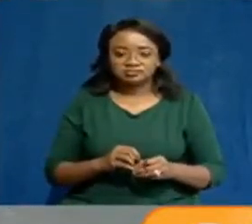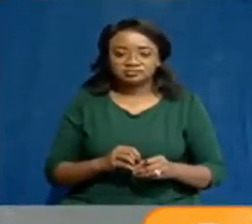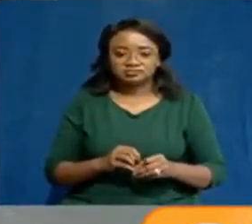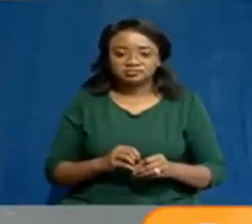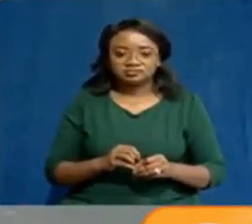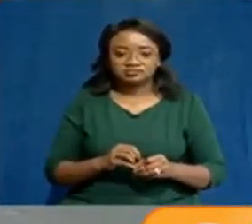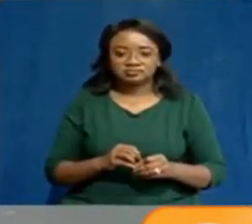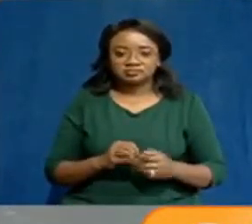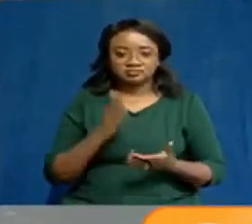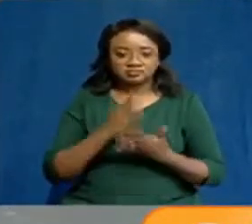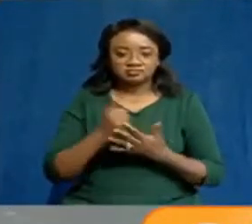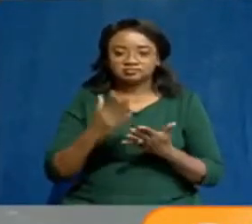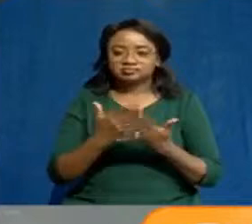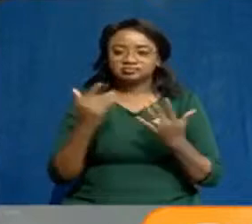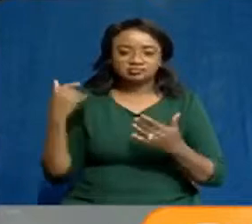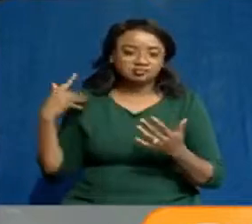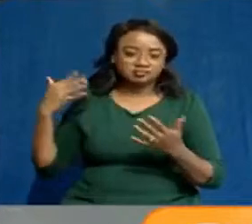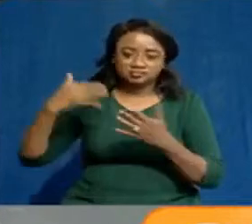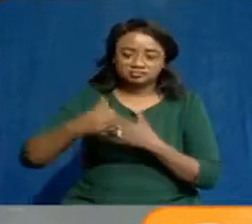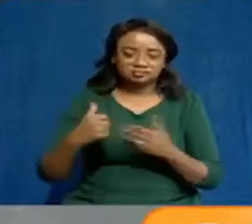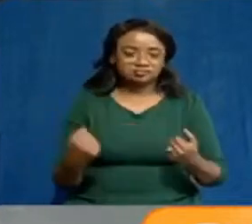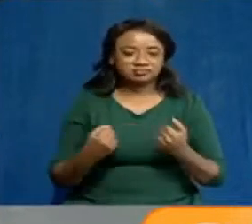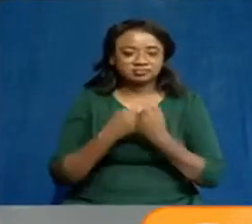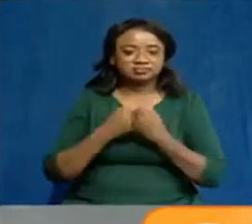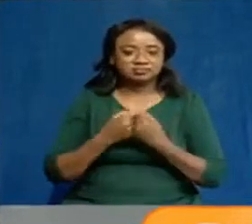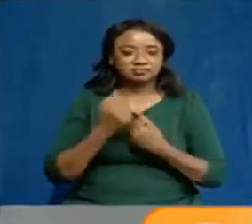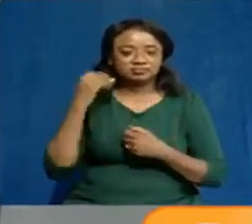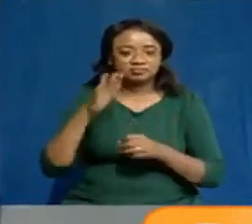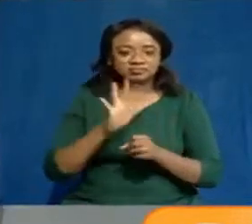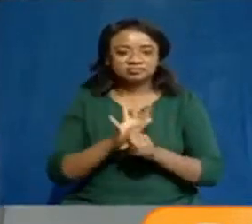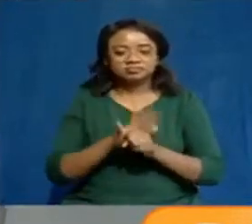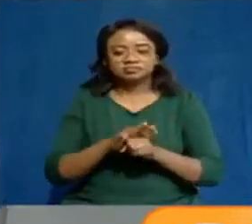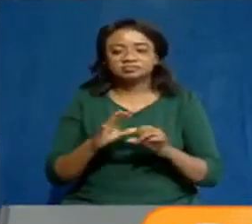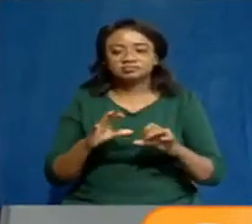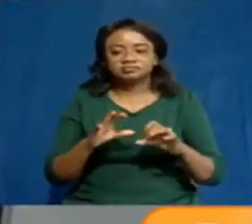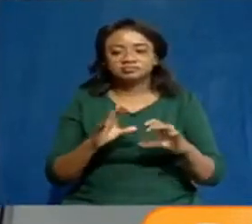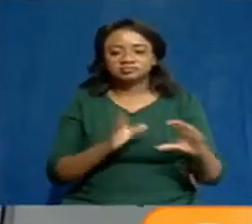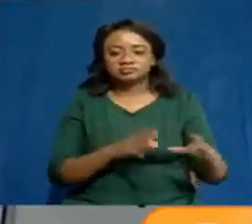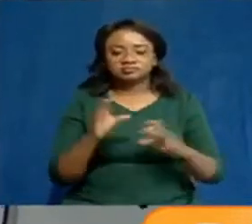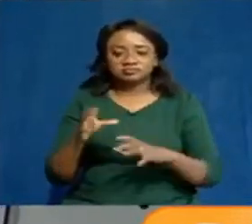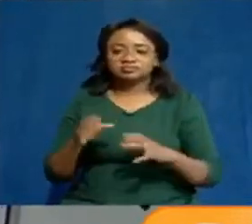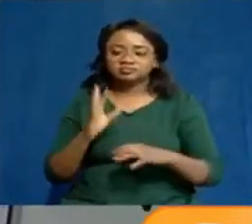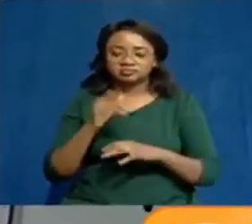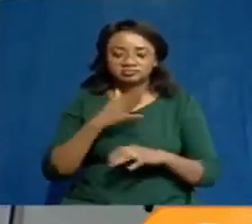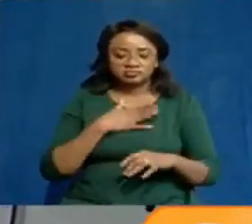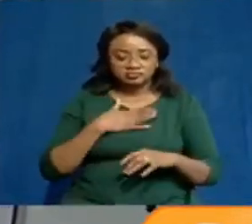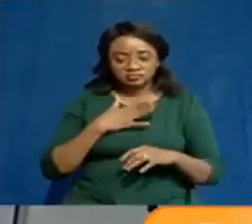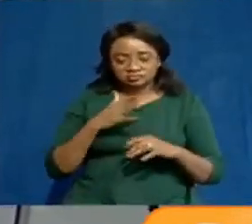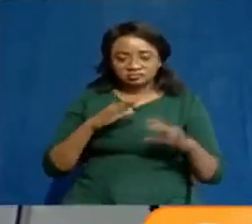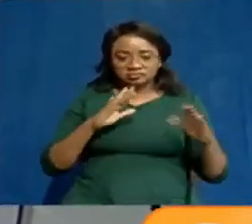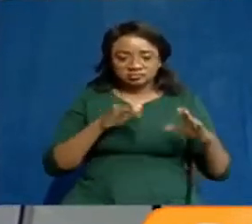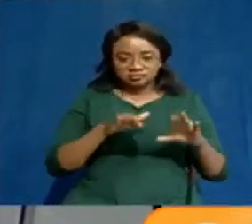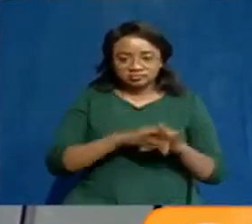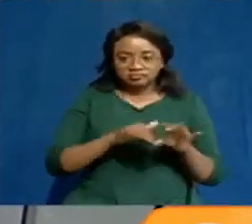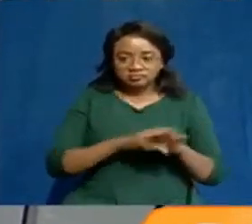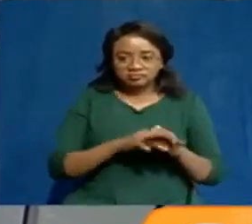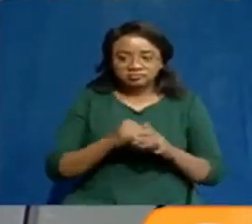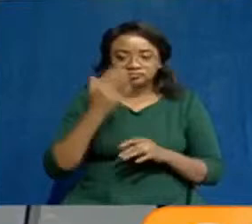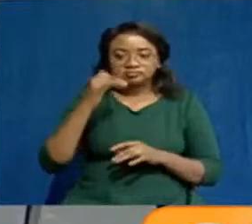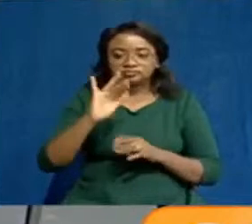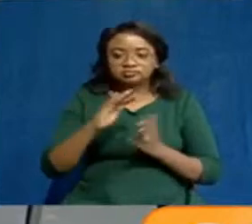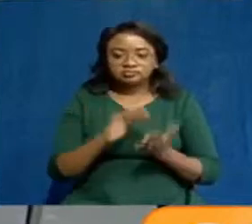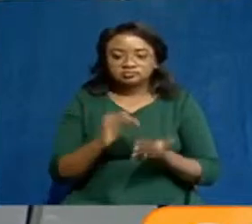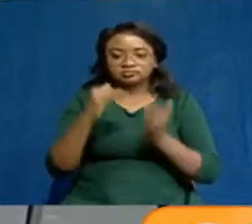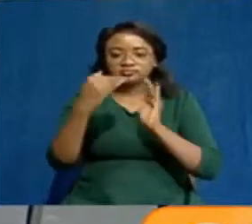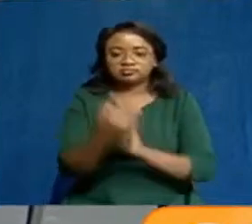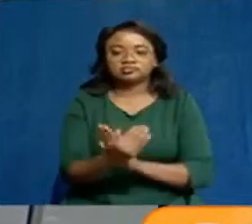Ayub. Quite a chunk of the companies he's talking about are my members. Yes. The approach, the ad hoc approach